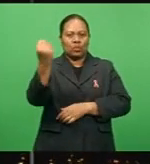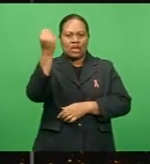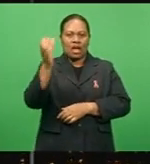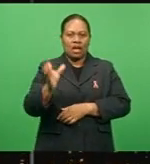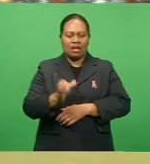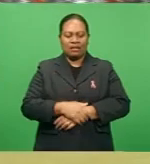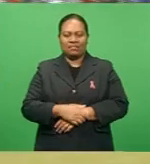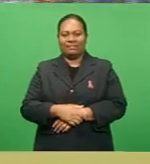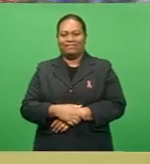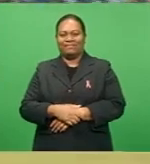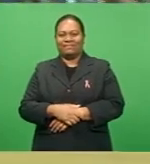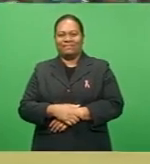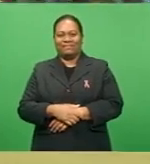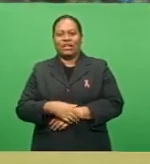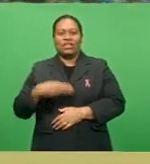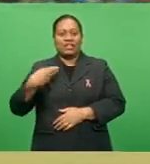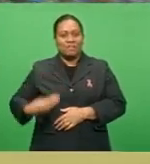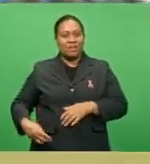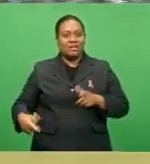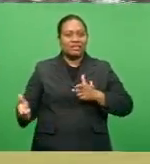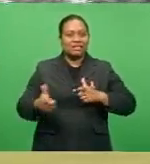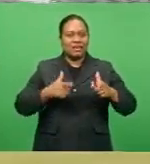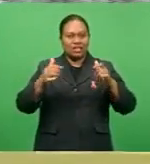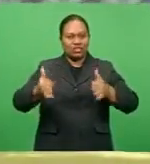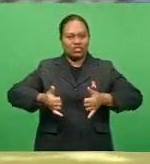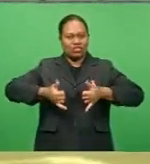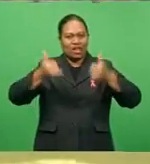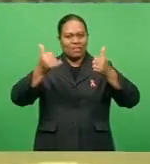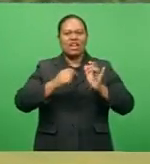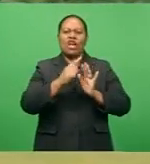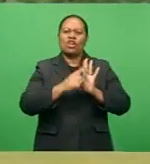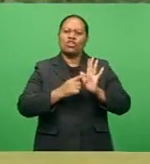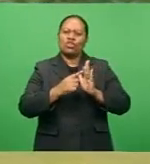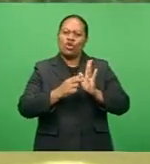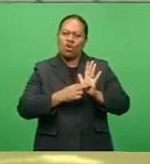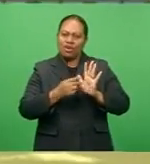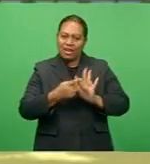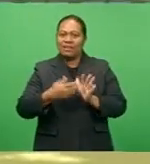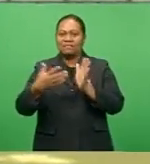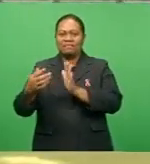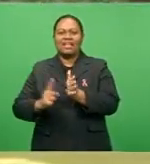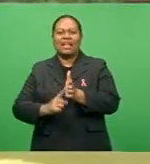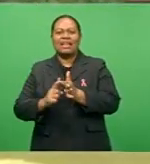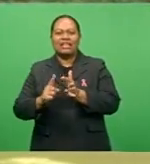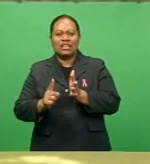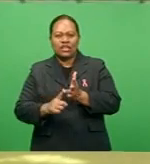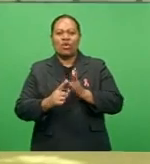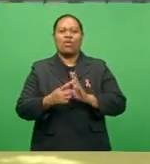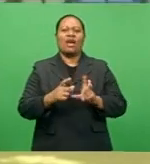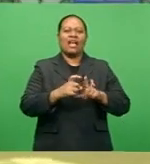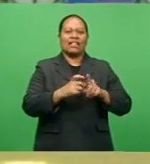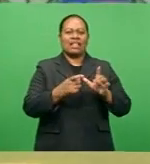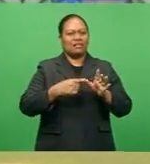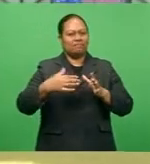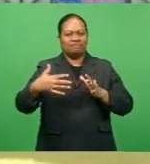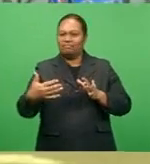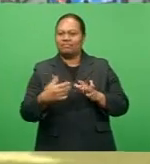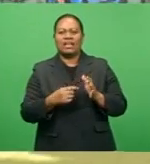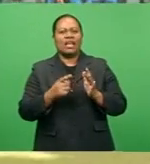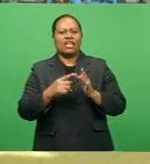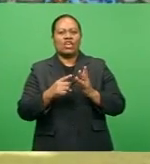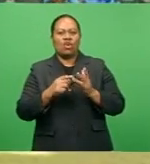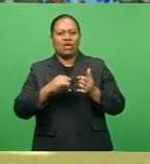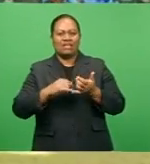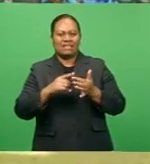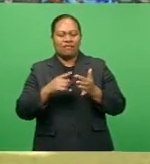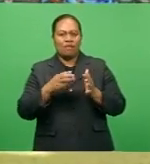I just told them what we had talked about before the game. They did exactly the opposite.